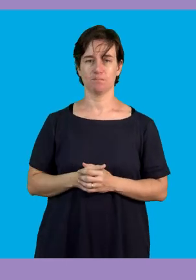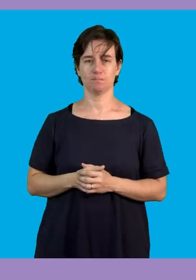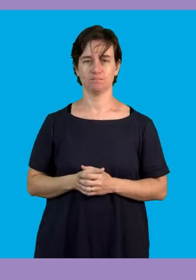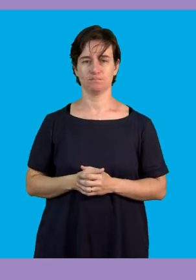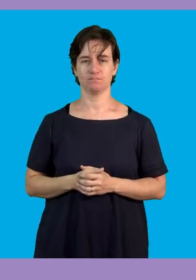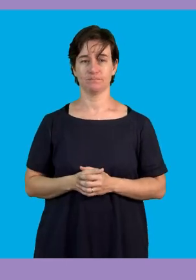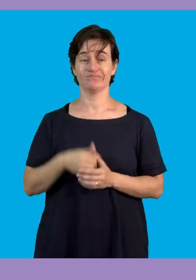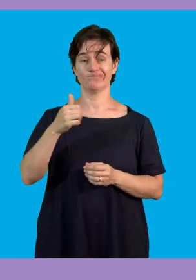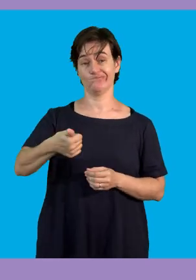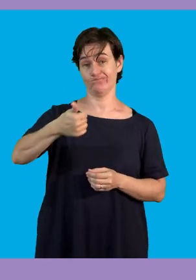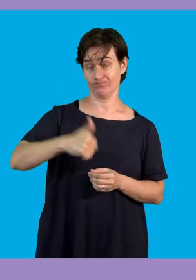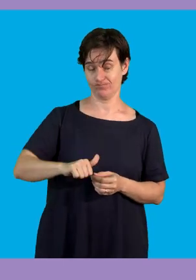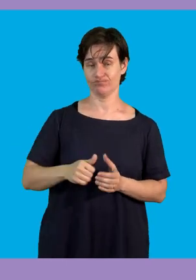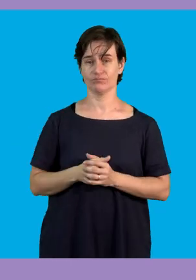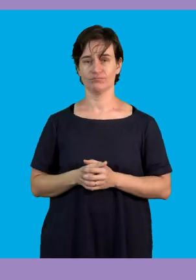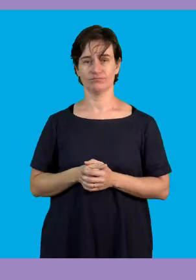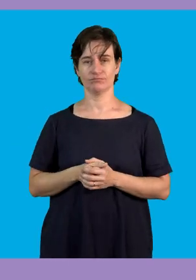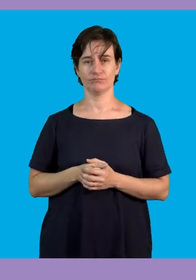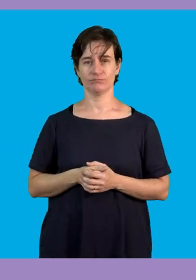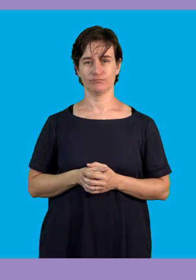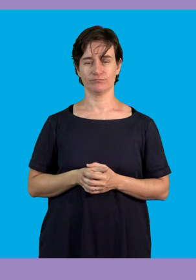Let's move on to the next one.